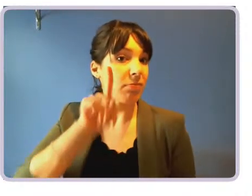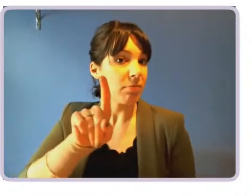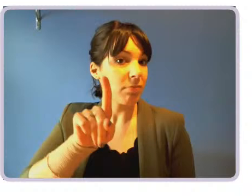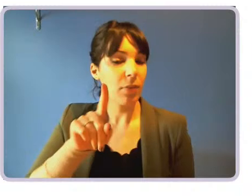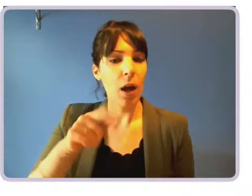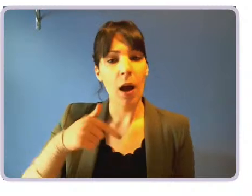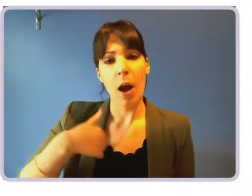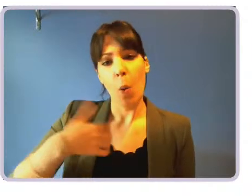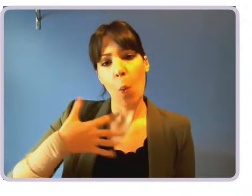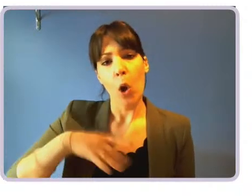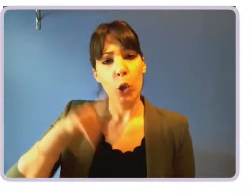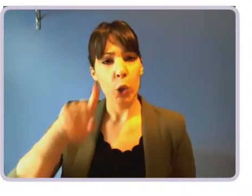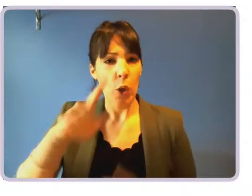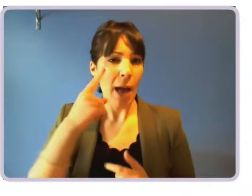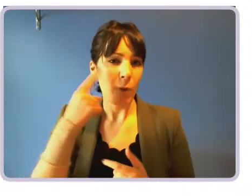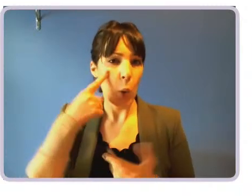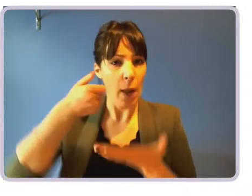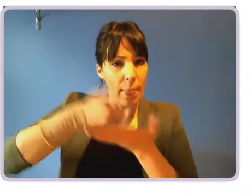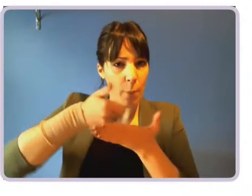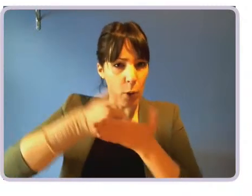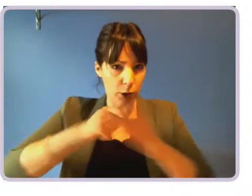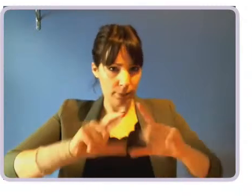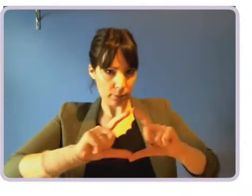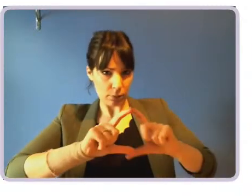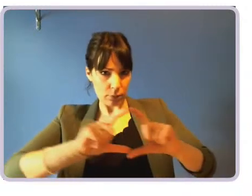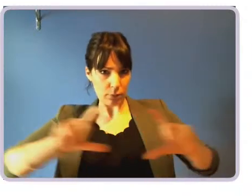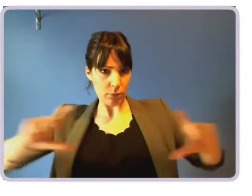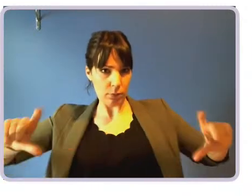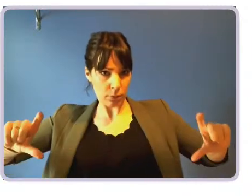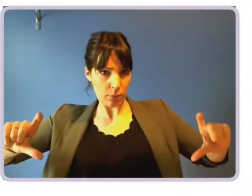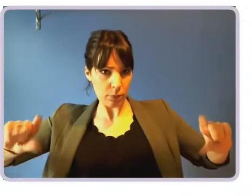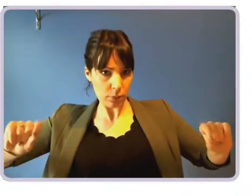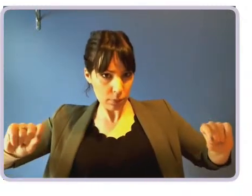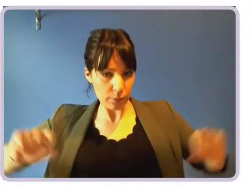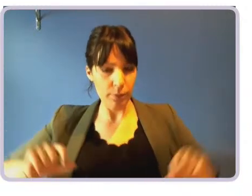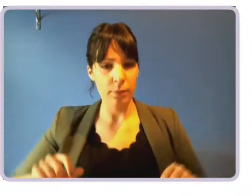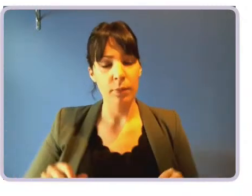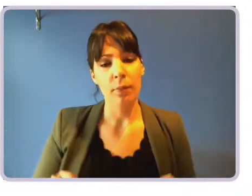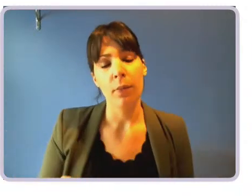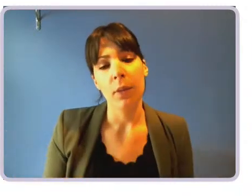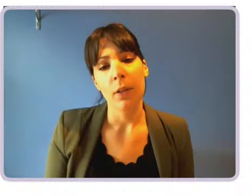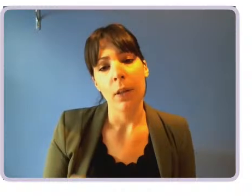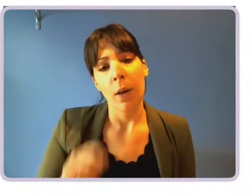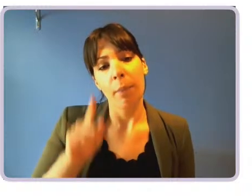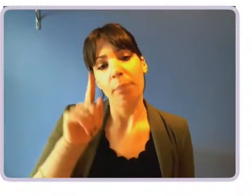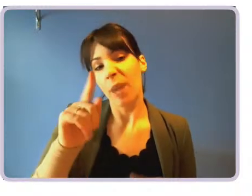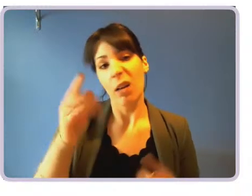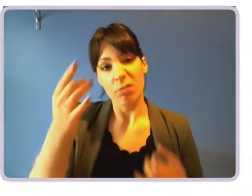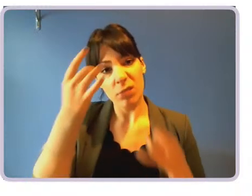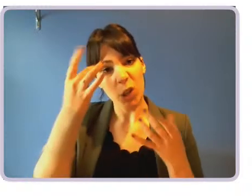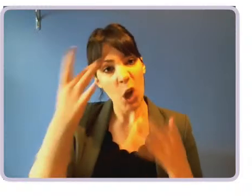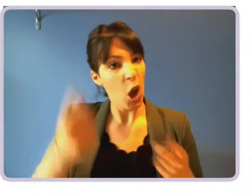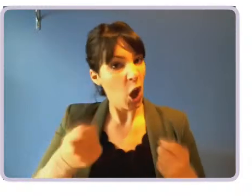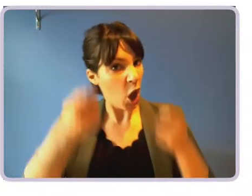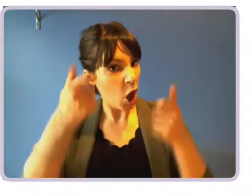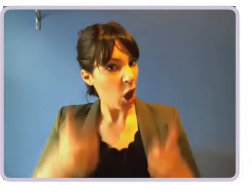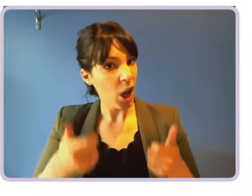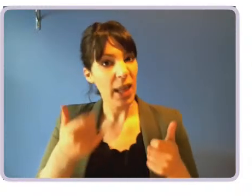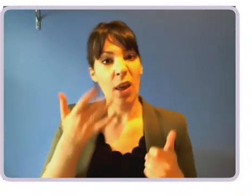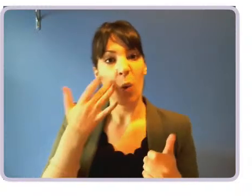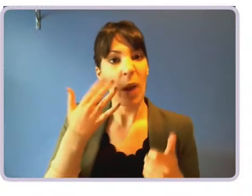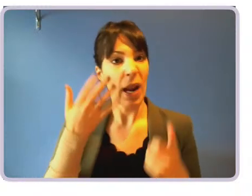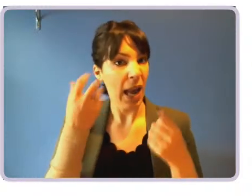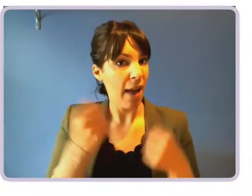half. I haven't emphasised that early on in the pandemic, we might not have expected a huge number of infections around people